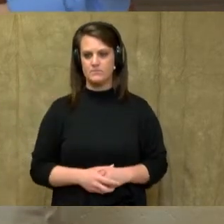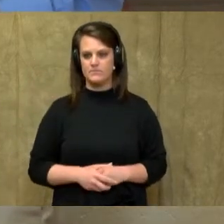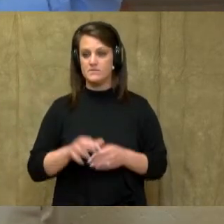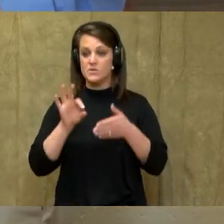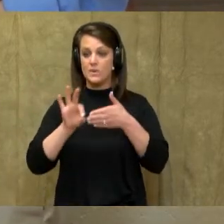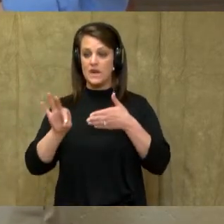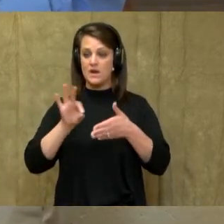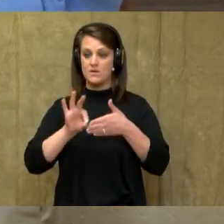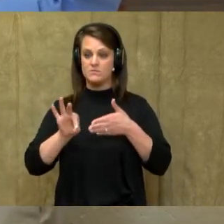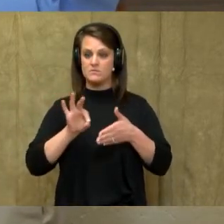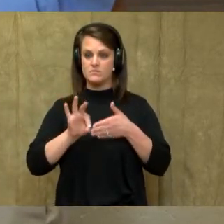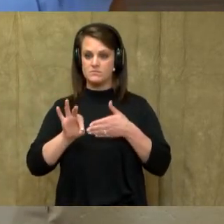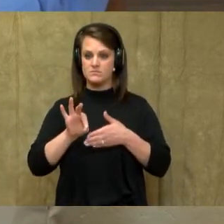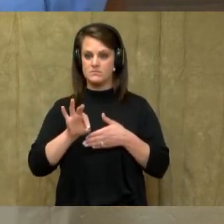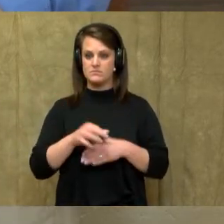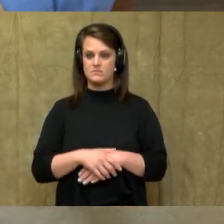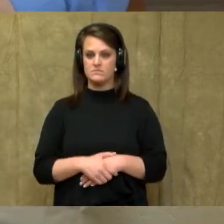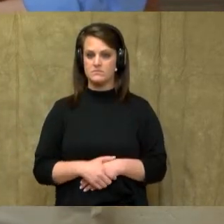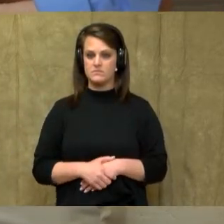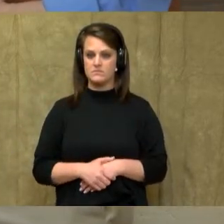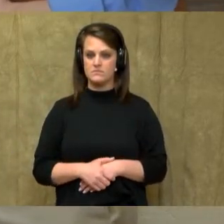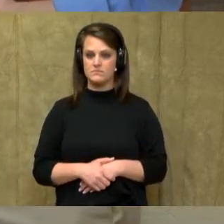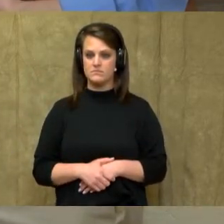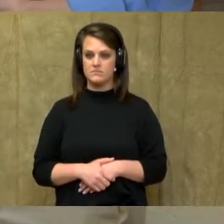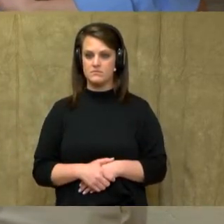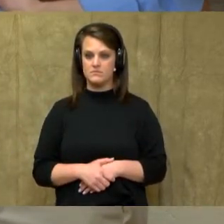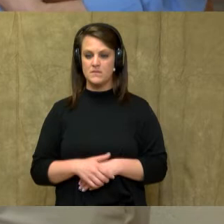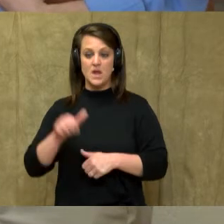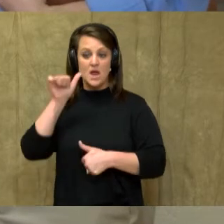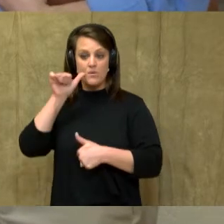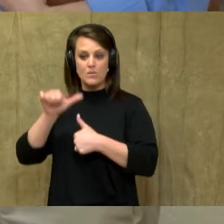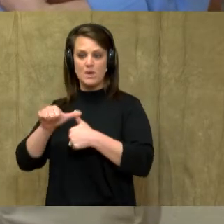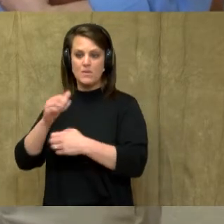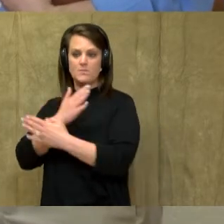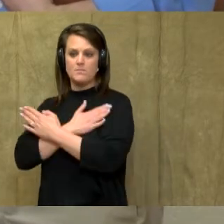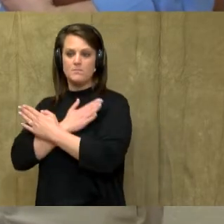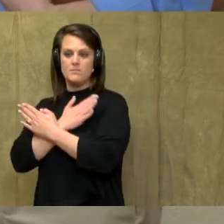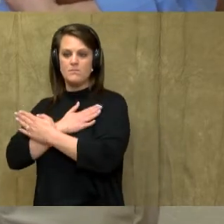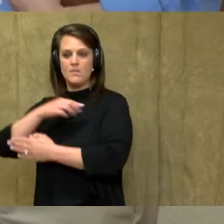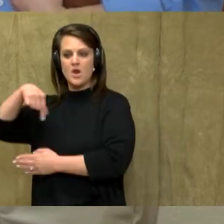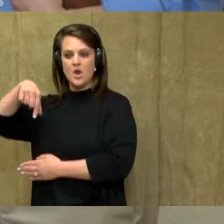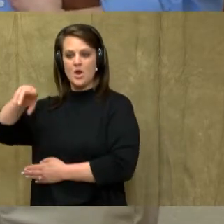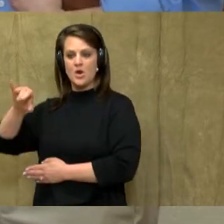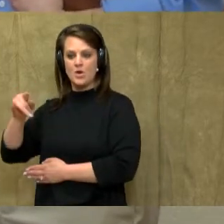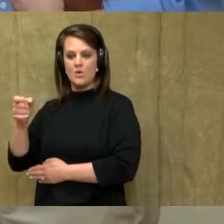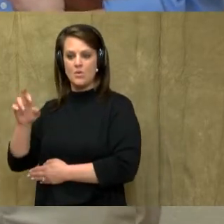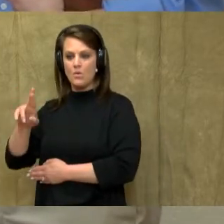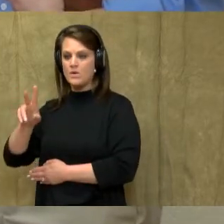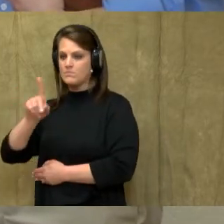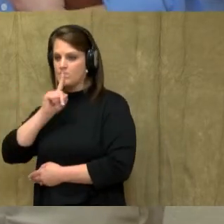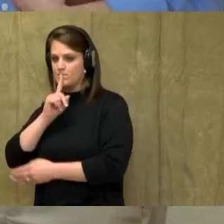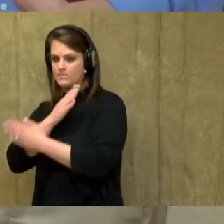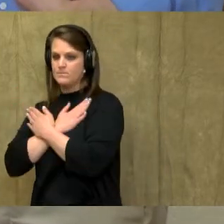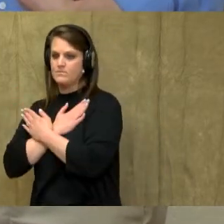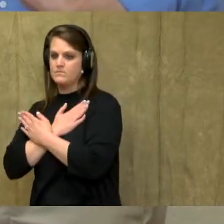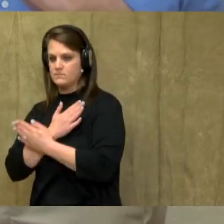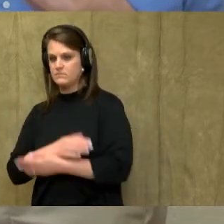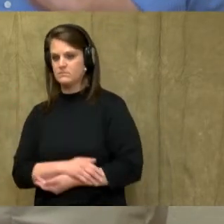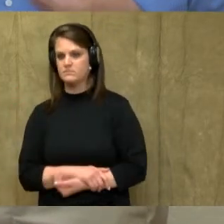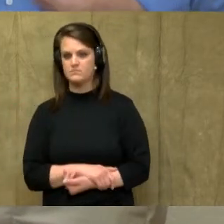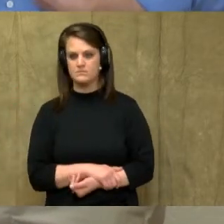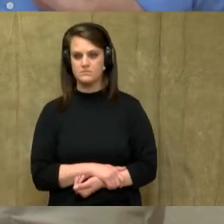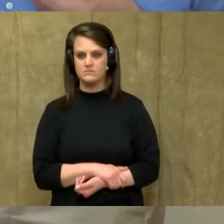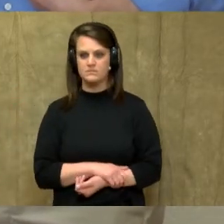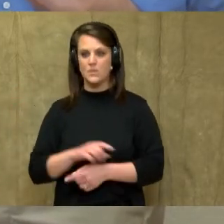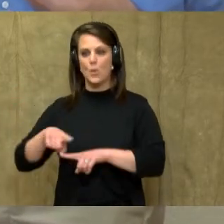count our 8th notes in that way. Remember that your quarter rest, silence for 1 beat, we're